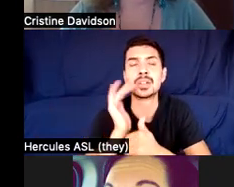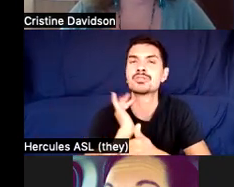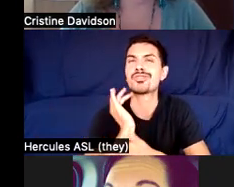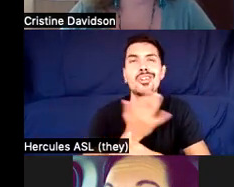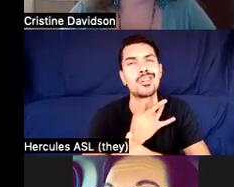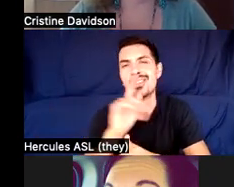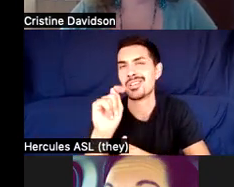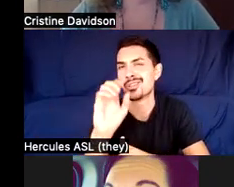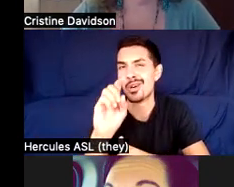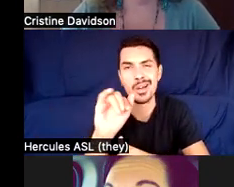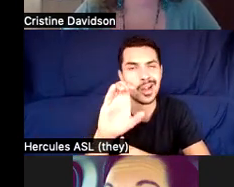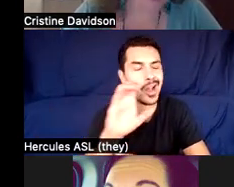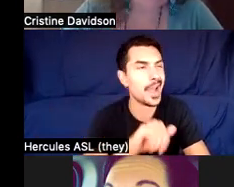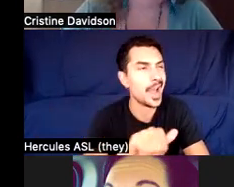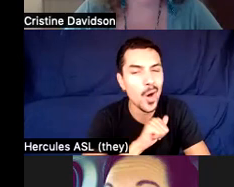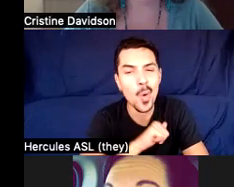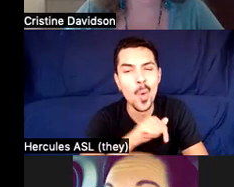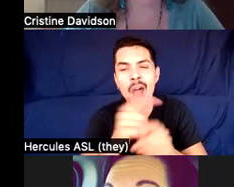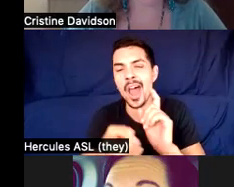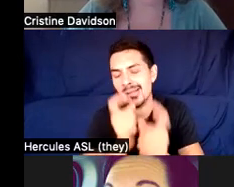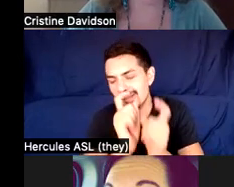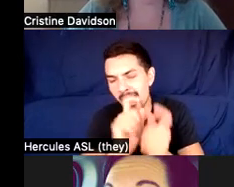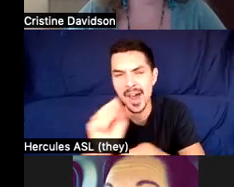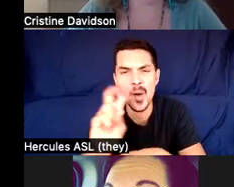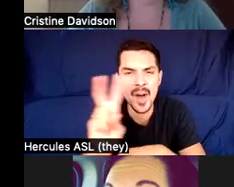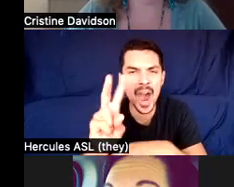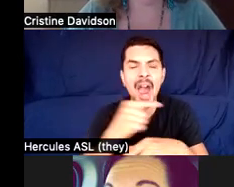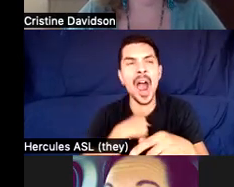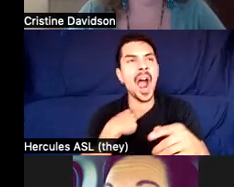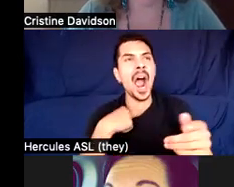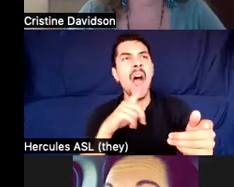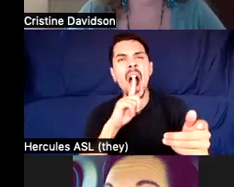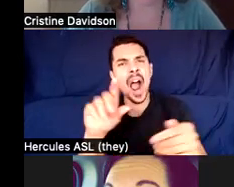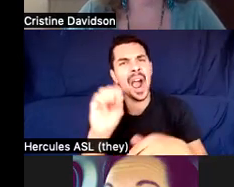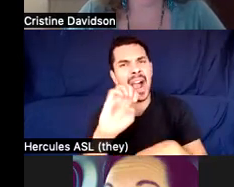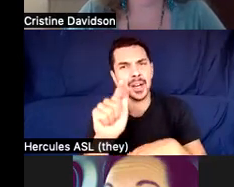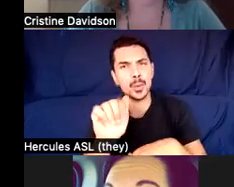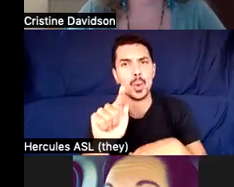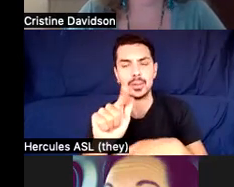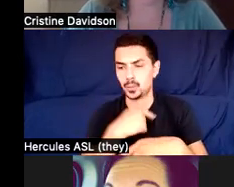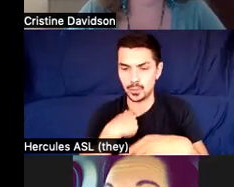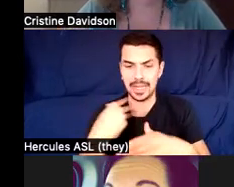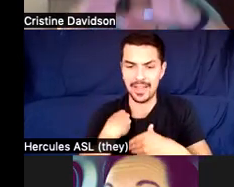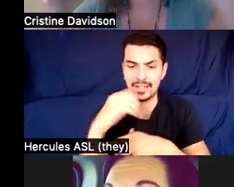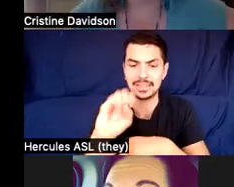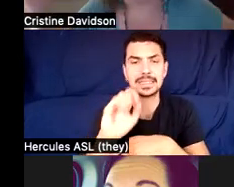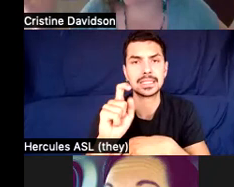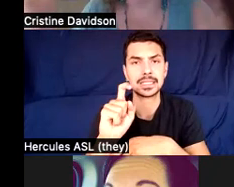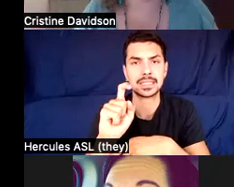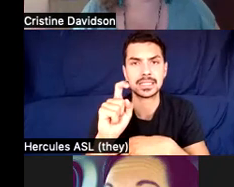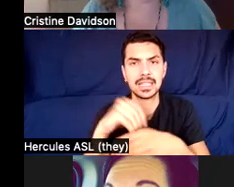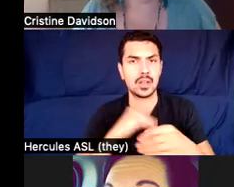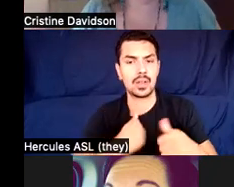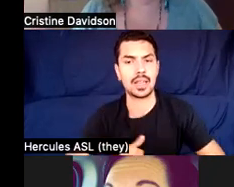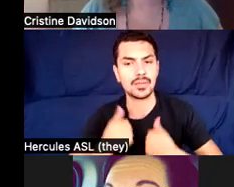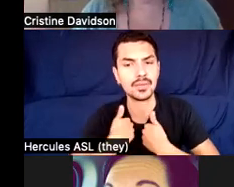you know, being a sexual being, right? Like we do and should be able to be full